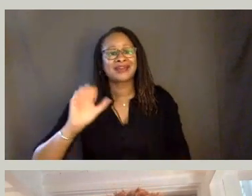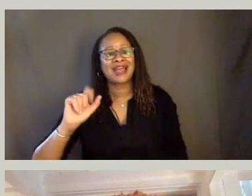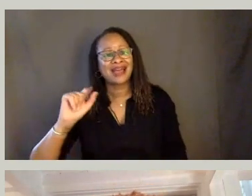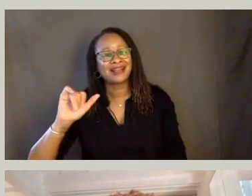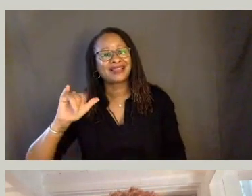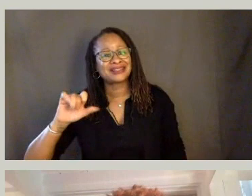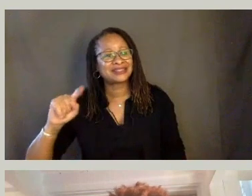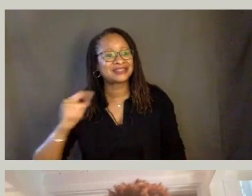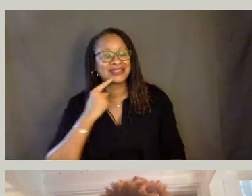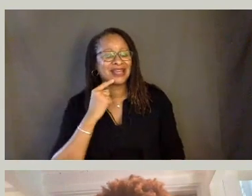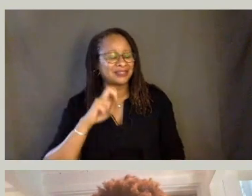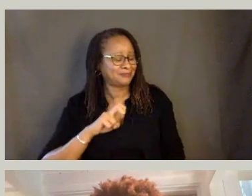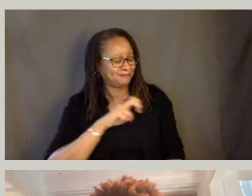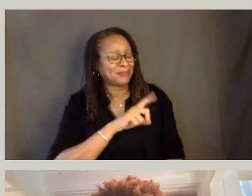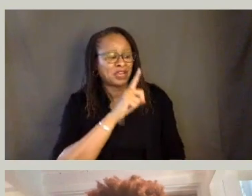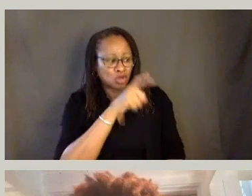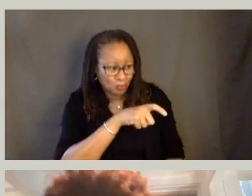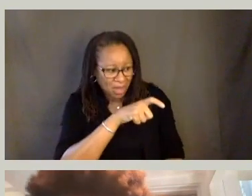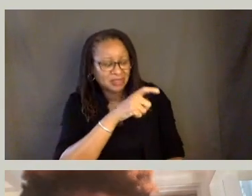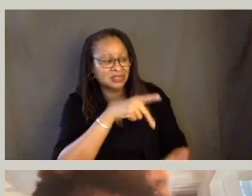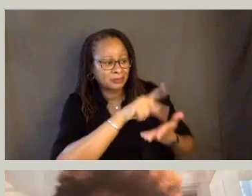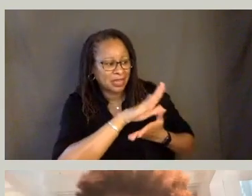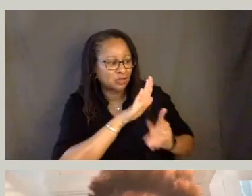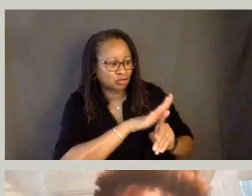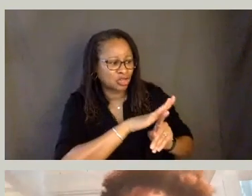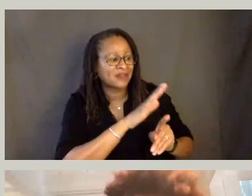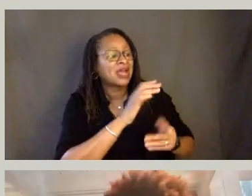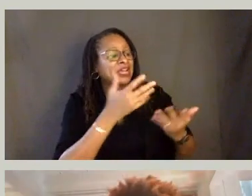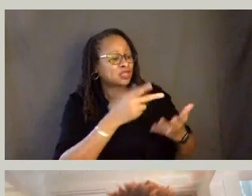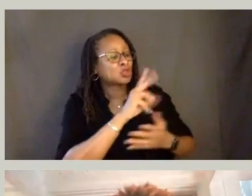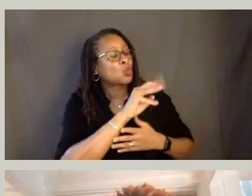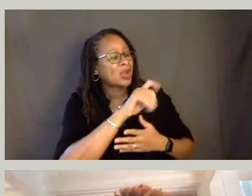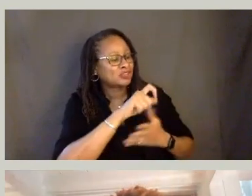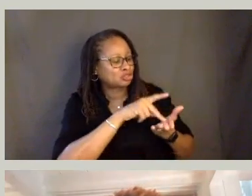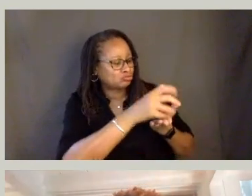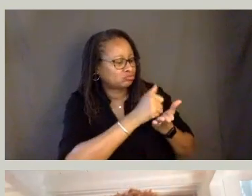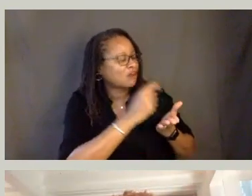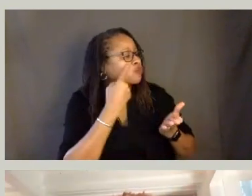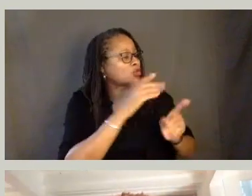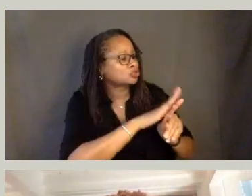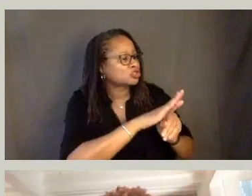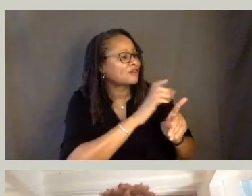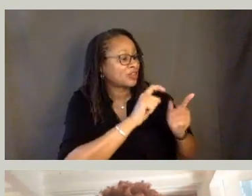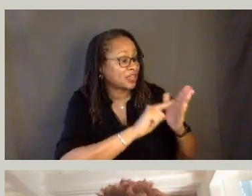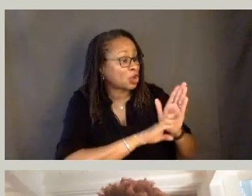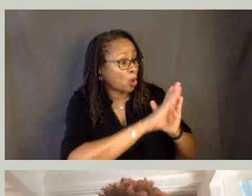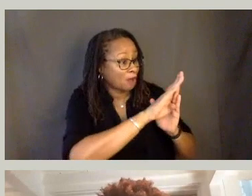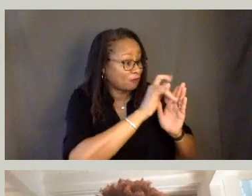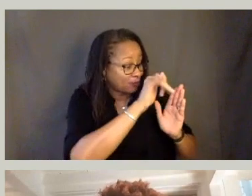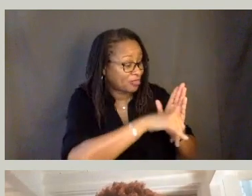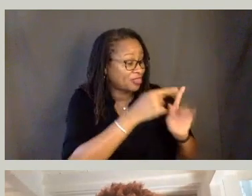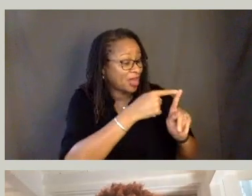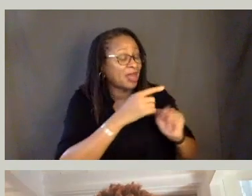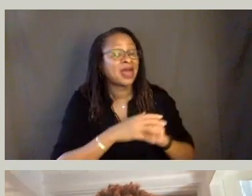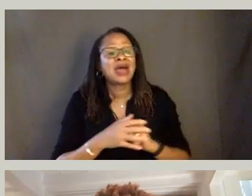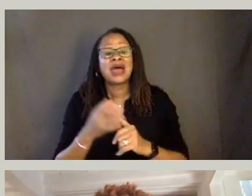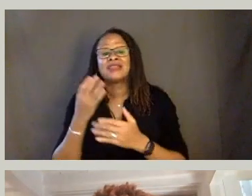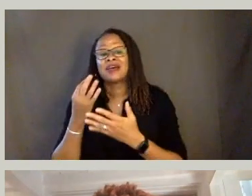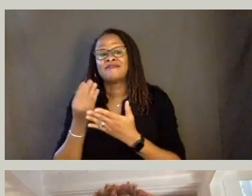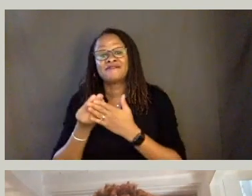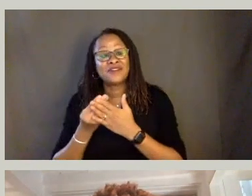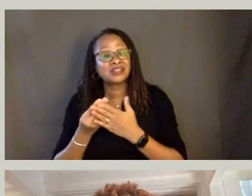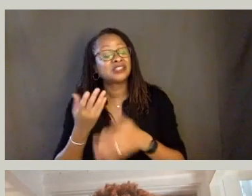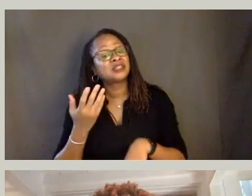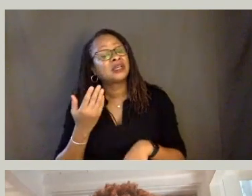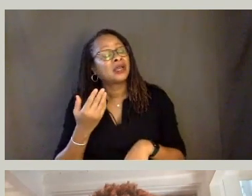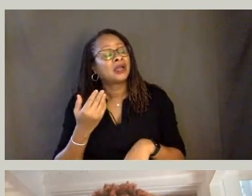to pay yourself and here's the wage at least to start with and go upwards from that. And the investor community, the funder community from Catalyst wants you to